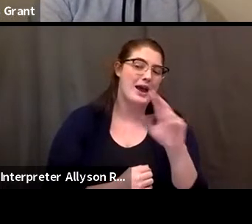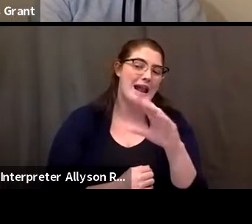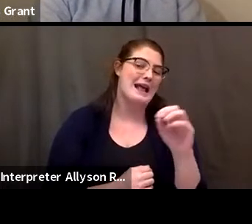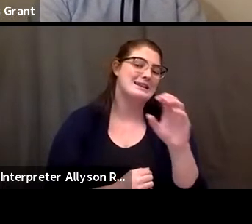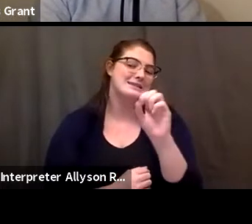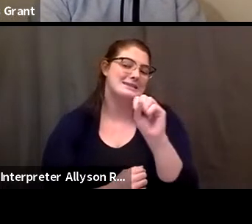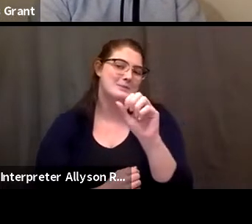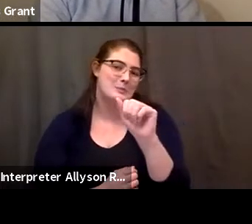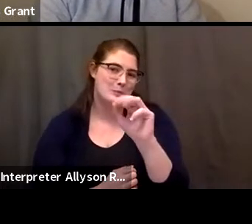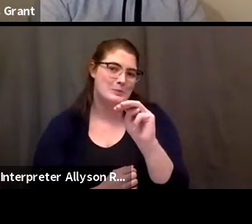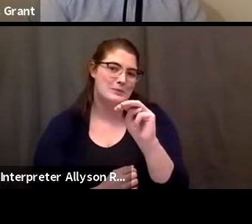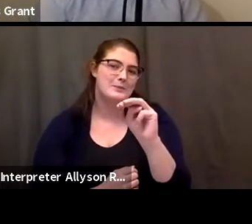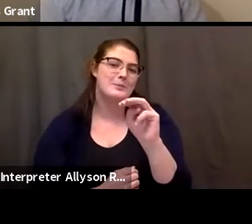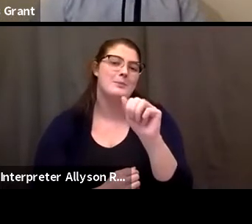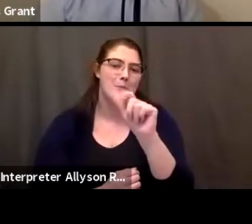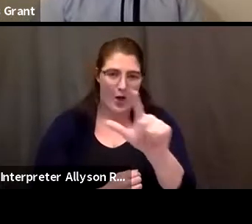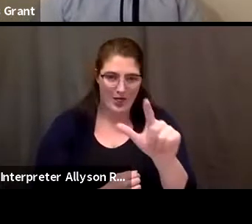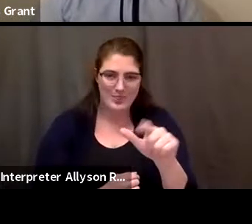All right, thank you for having us.